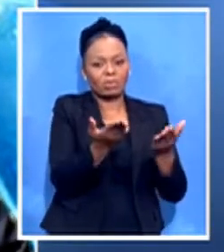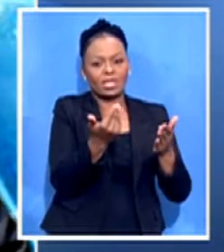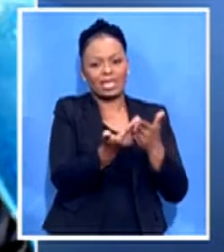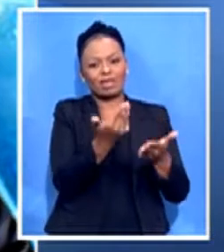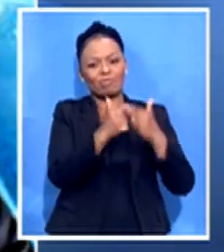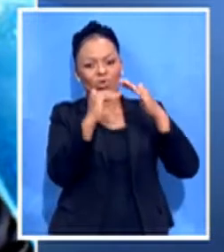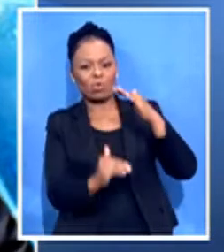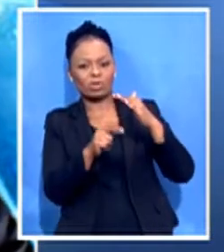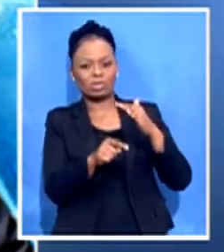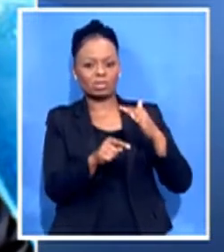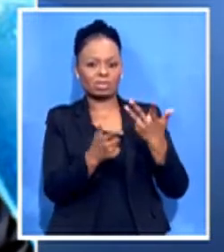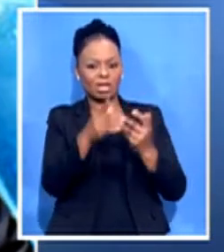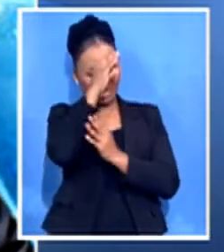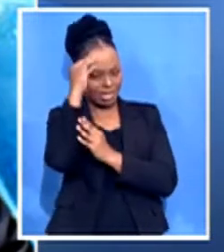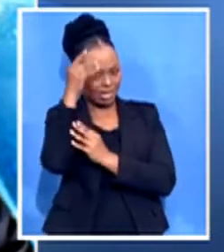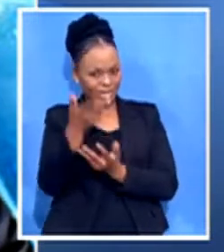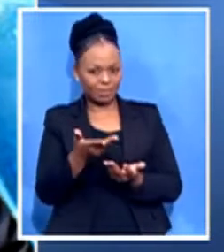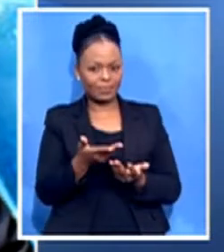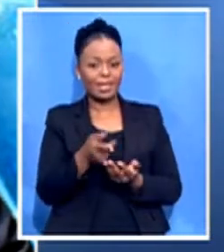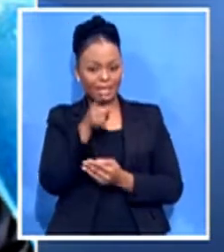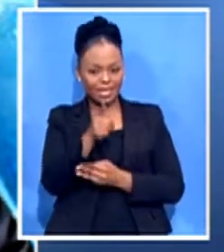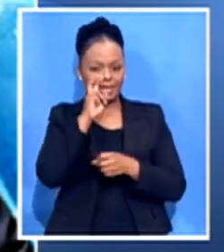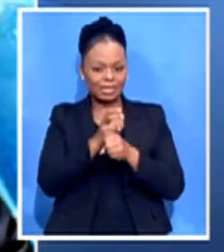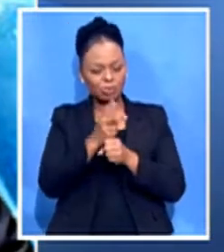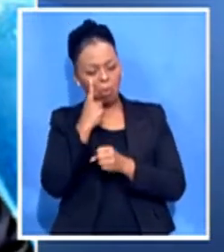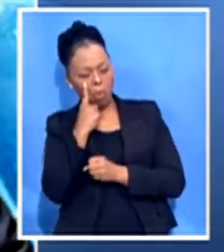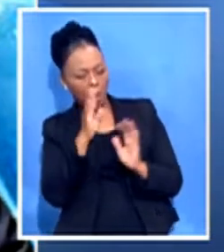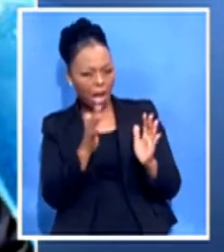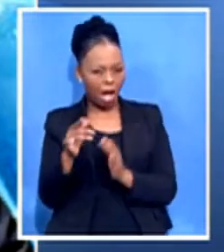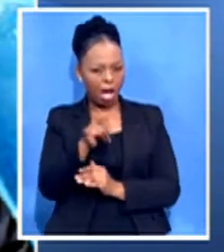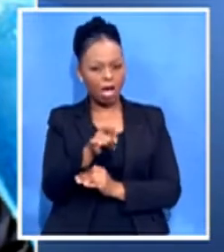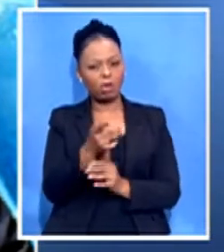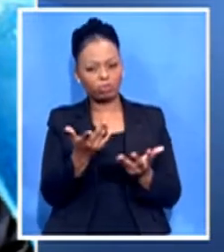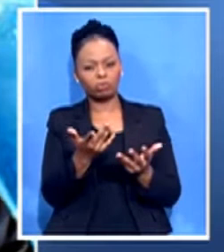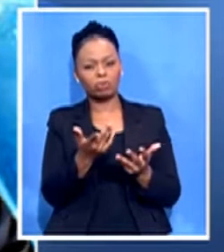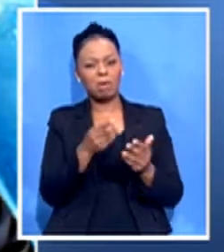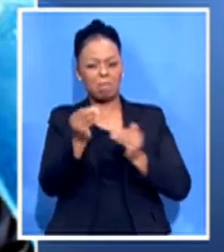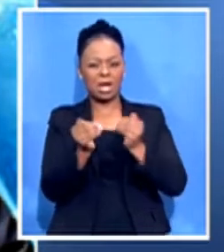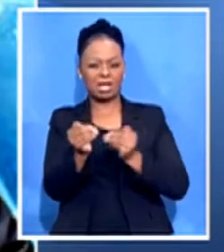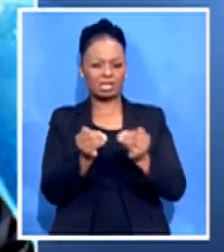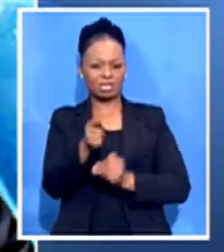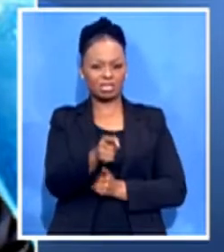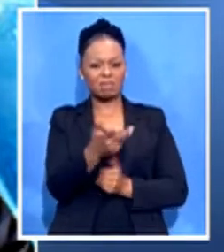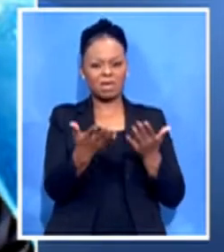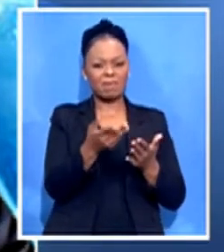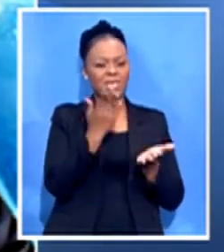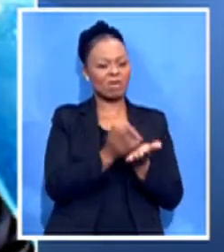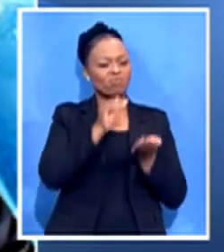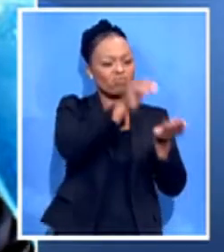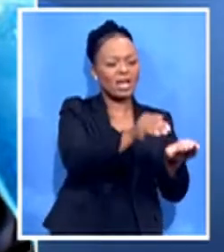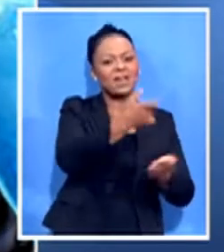needs to be worked out. So there could be, pharmacists who are interested to vaccinate. There could